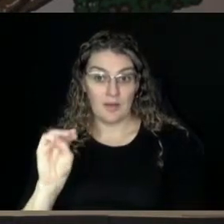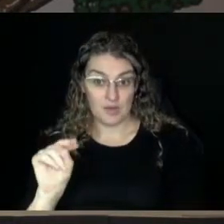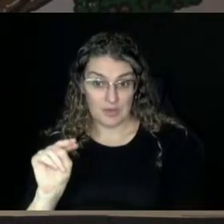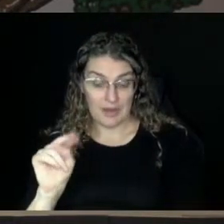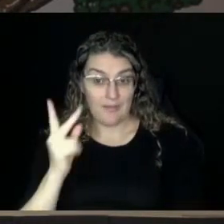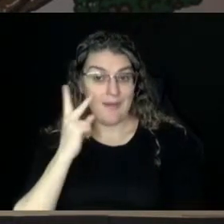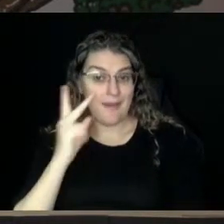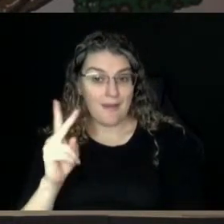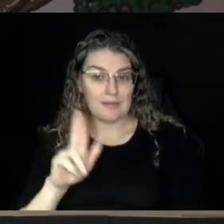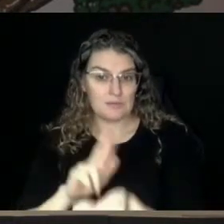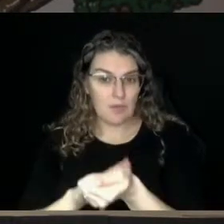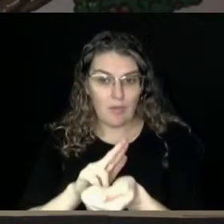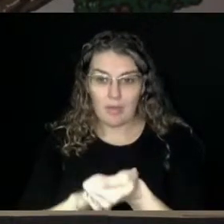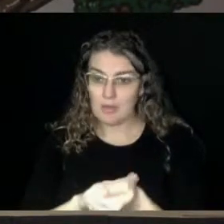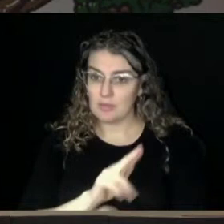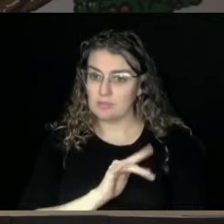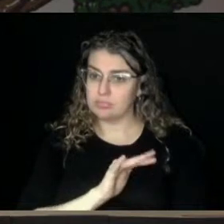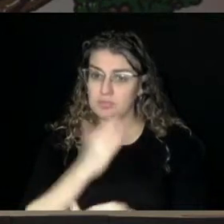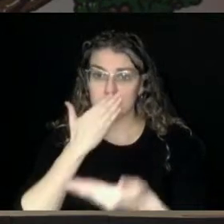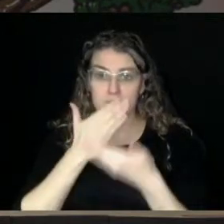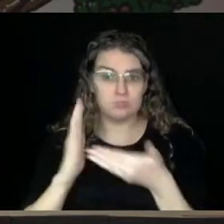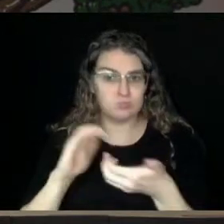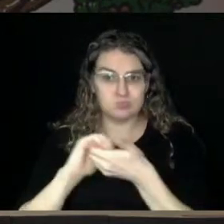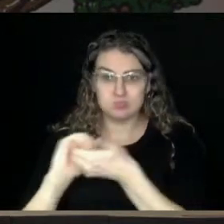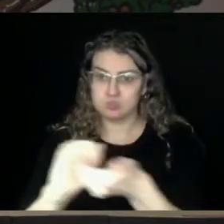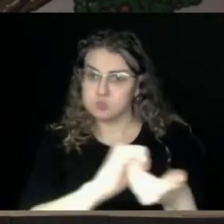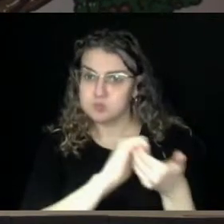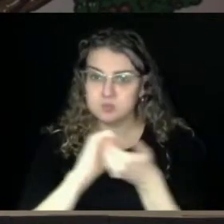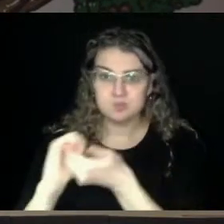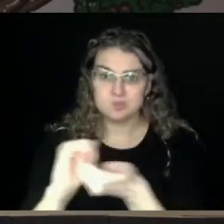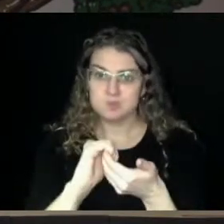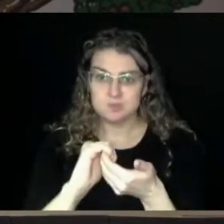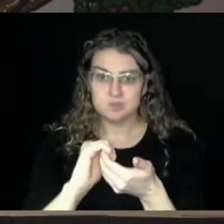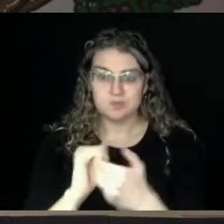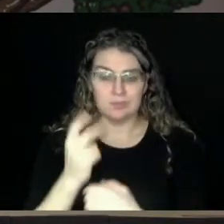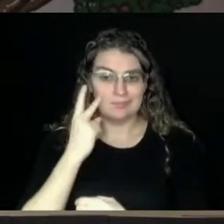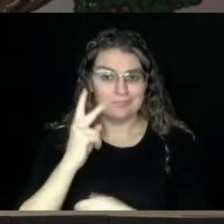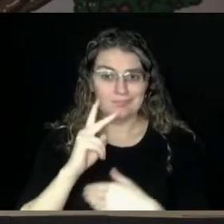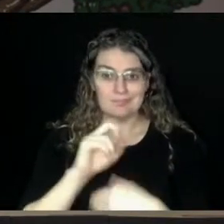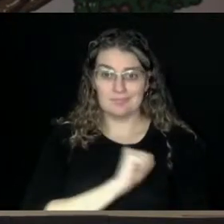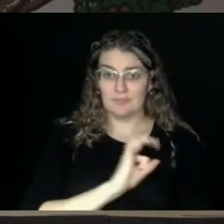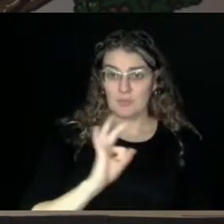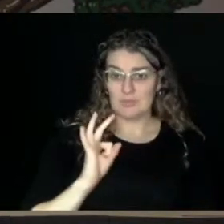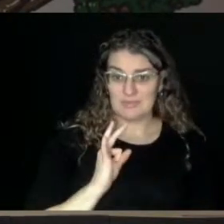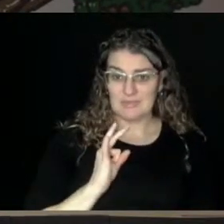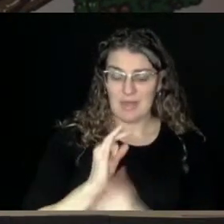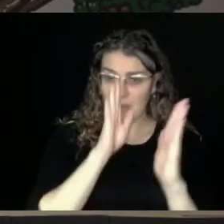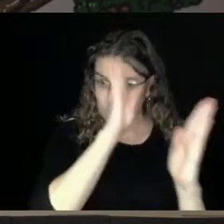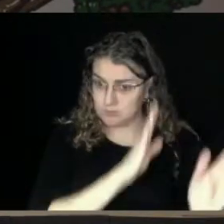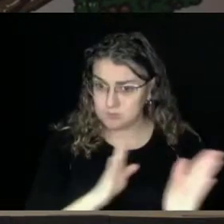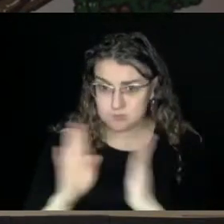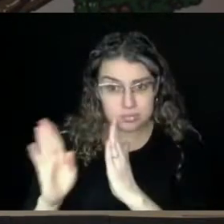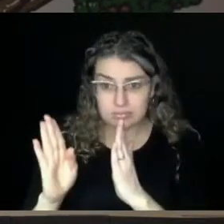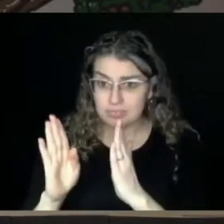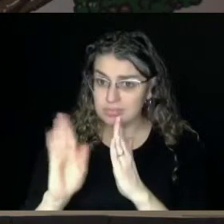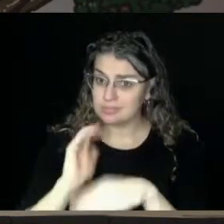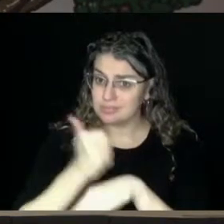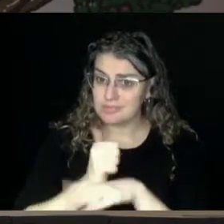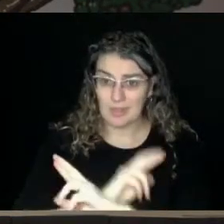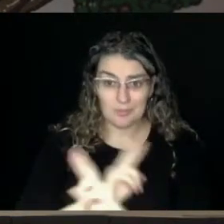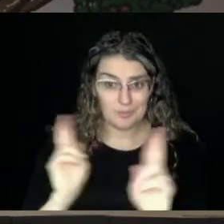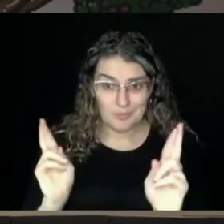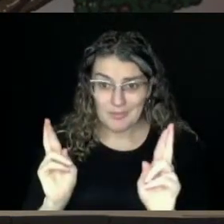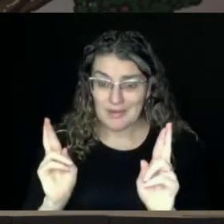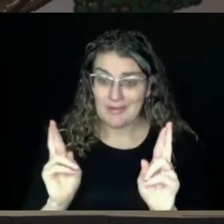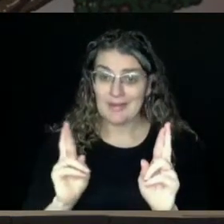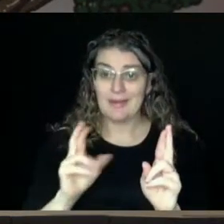their great partners to see the staff there well organized, the group of